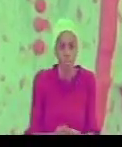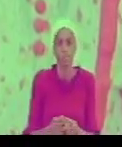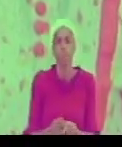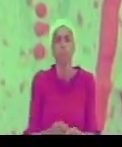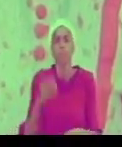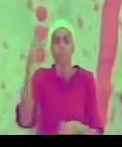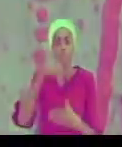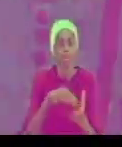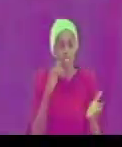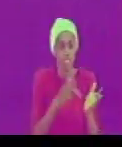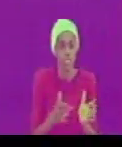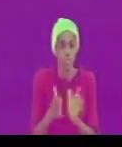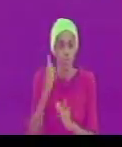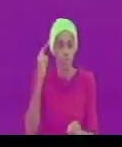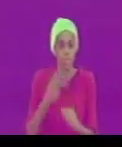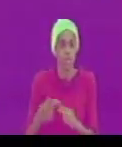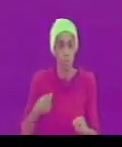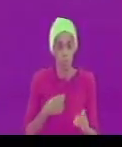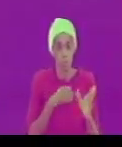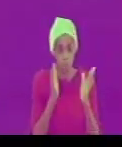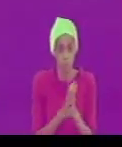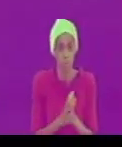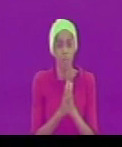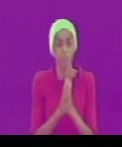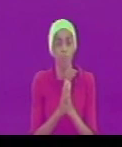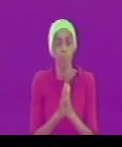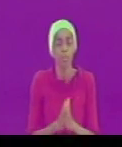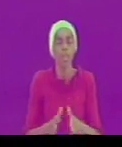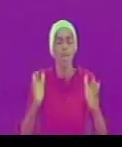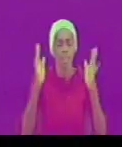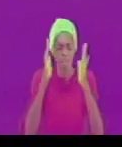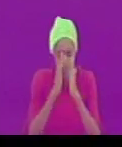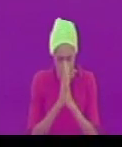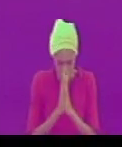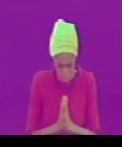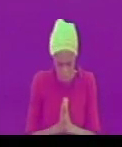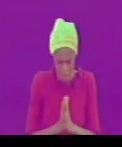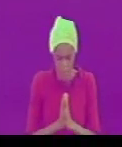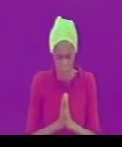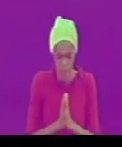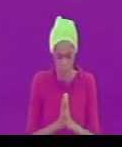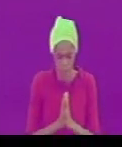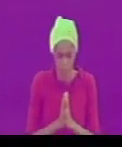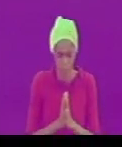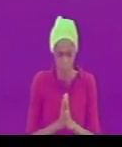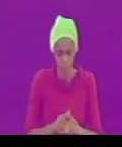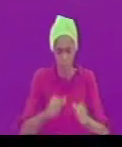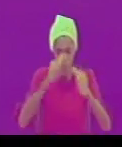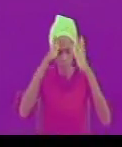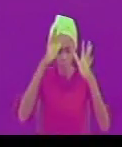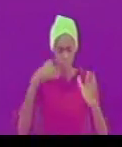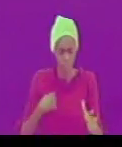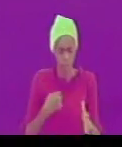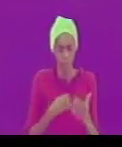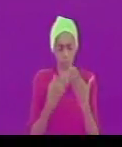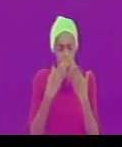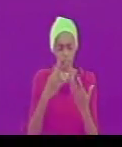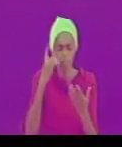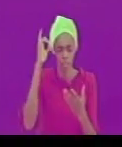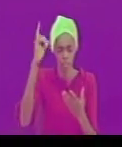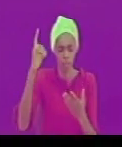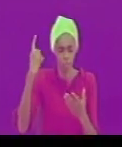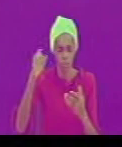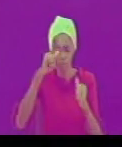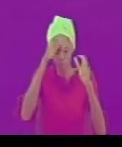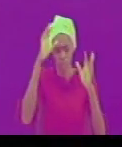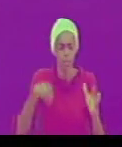Amen. Father, we thank you. Father, we thank you. Father, we appreciate you. We see what you are